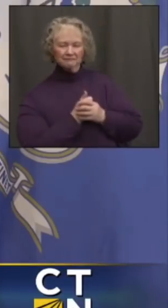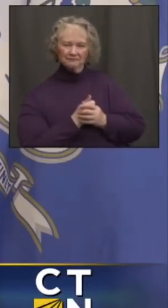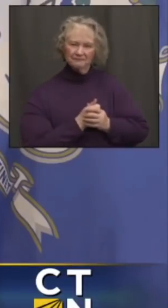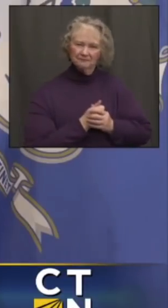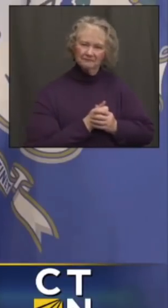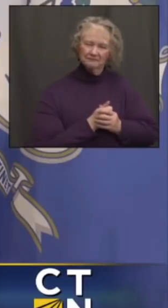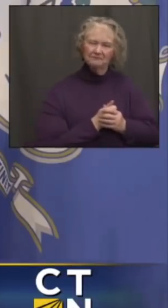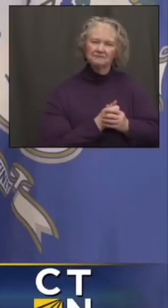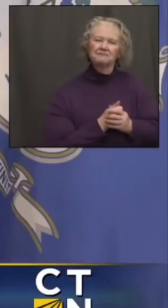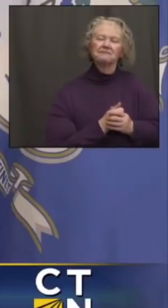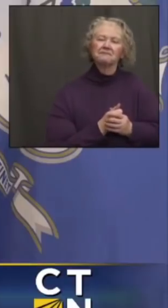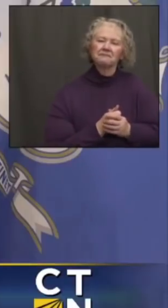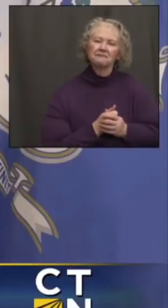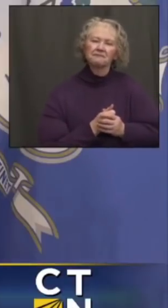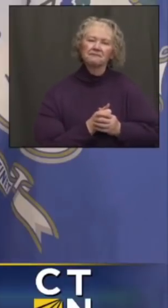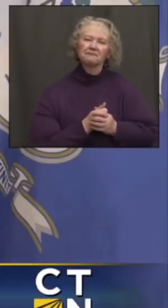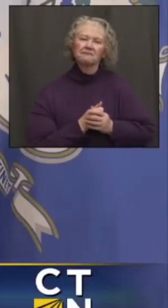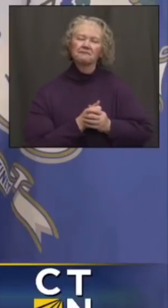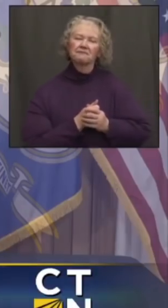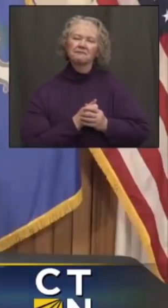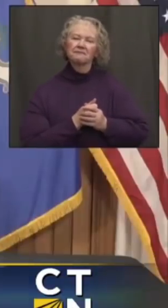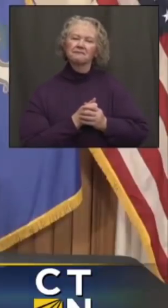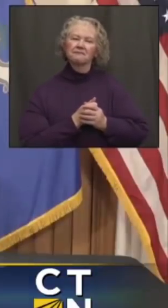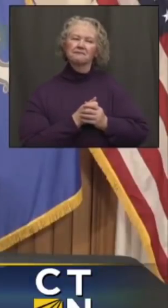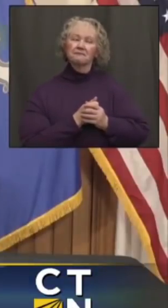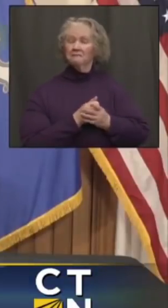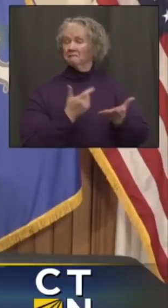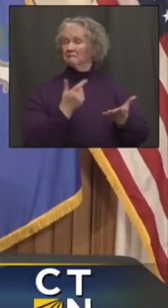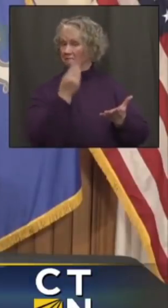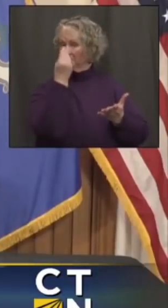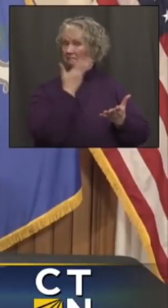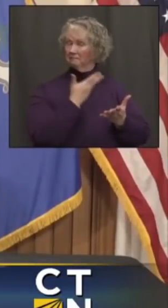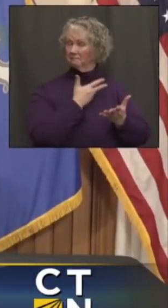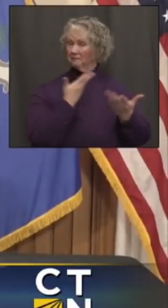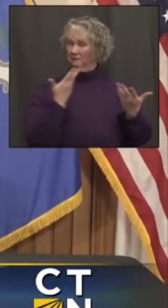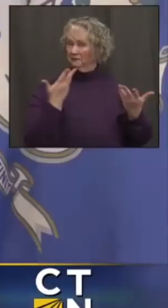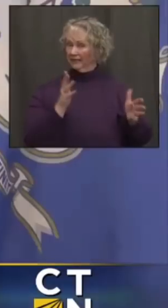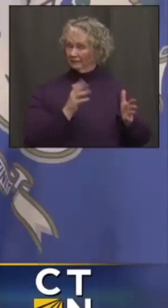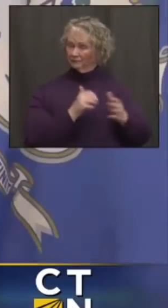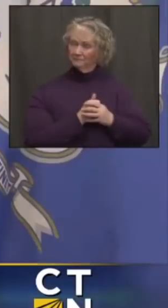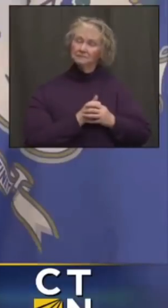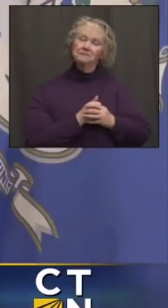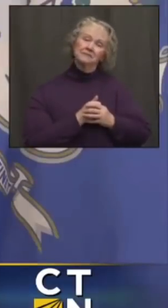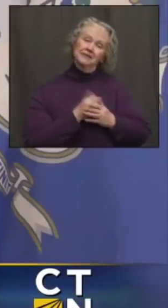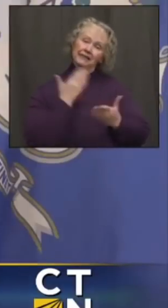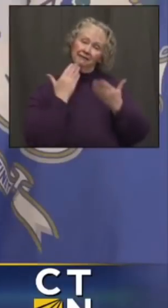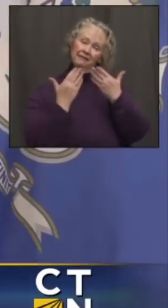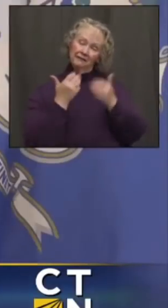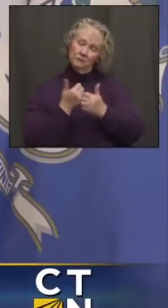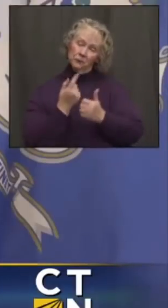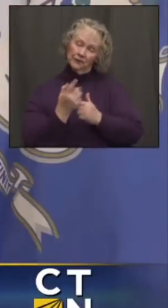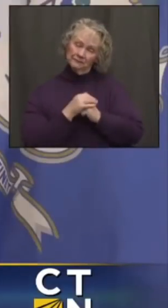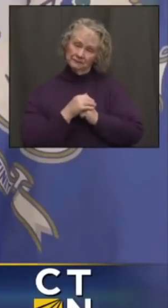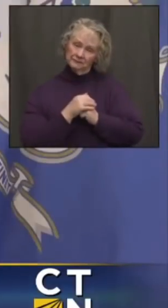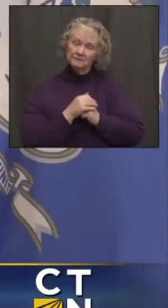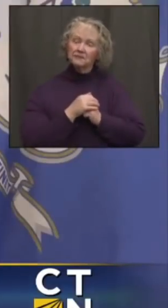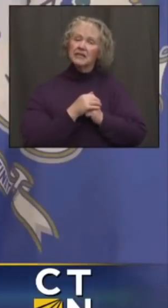that have taken place. We're trying to disabuse people and say this is a safe and effective vaccine. Take the